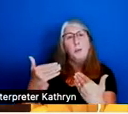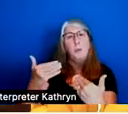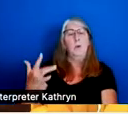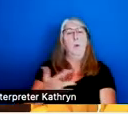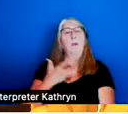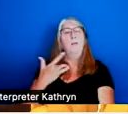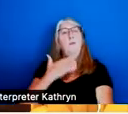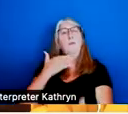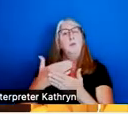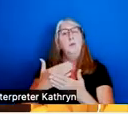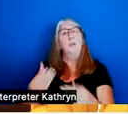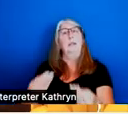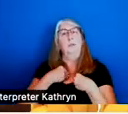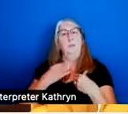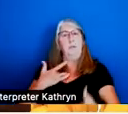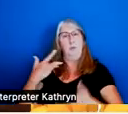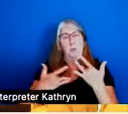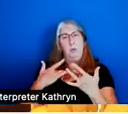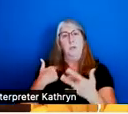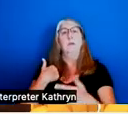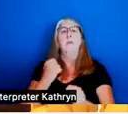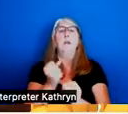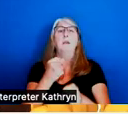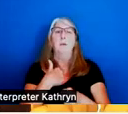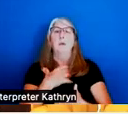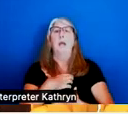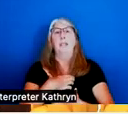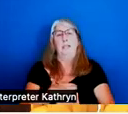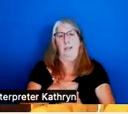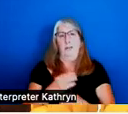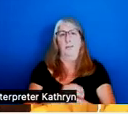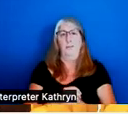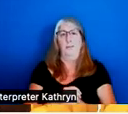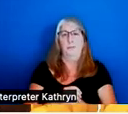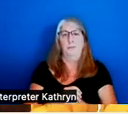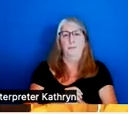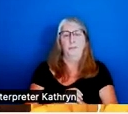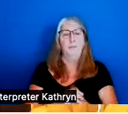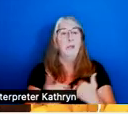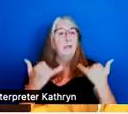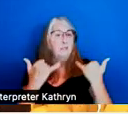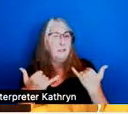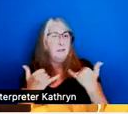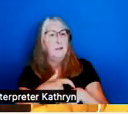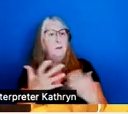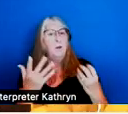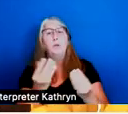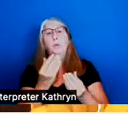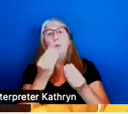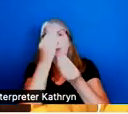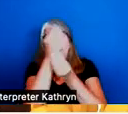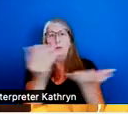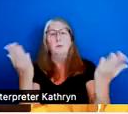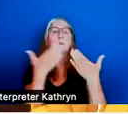good and brings me joy. I then create what I desire. At this time, I would like to express my gratitude to